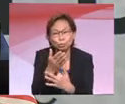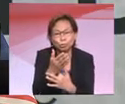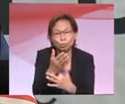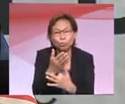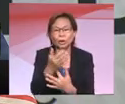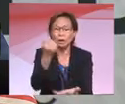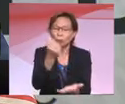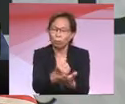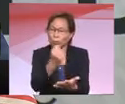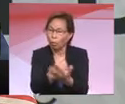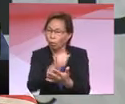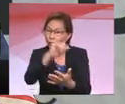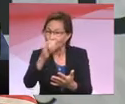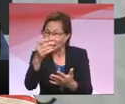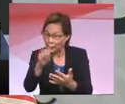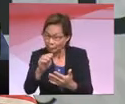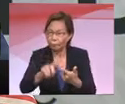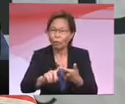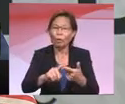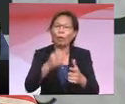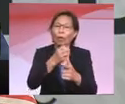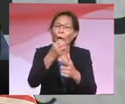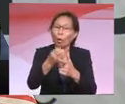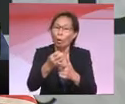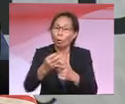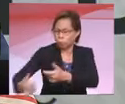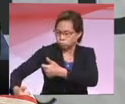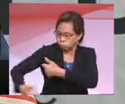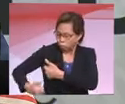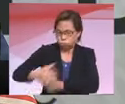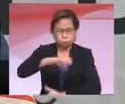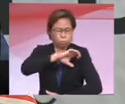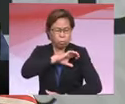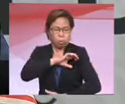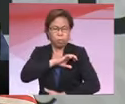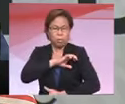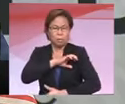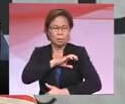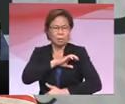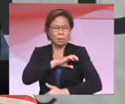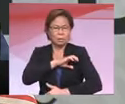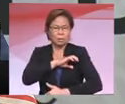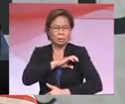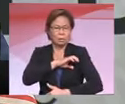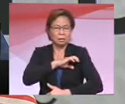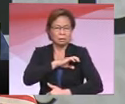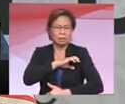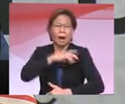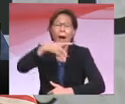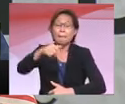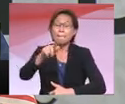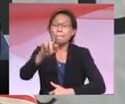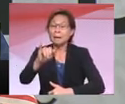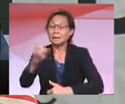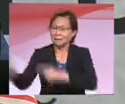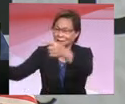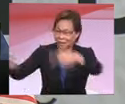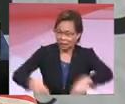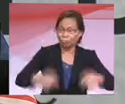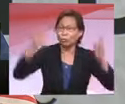through immigration department and even through our armed forces to look into the illegal entrance to our country. So I think that's